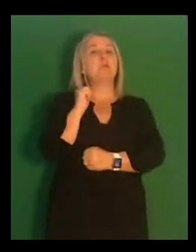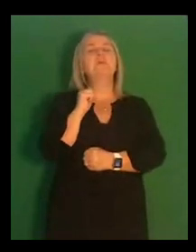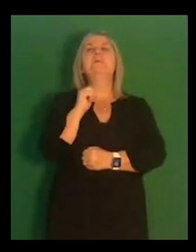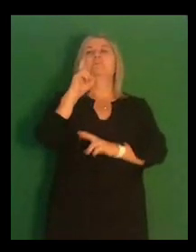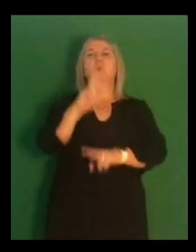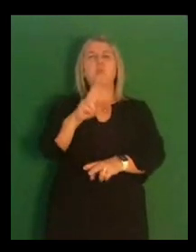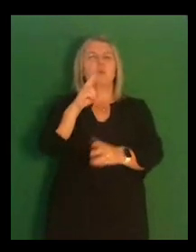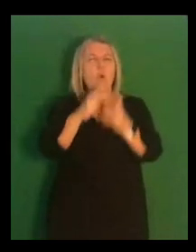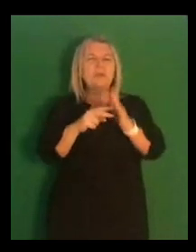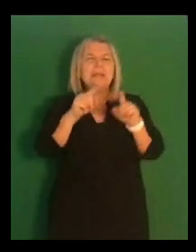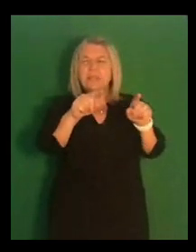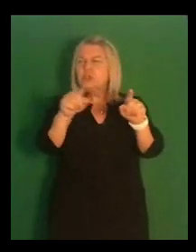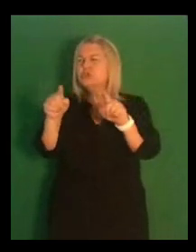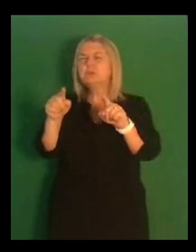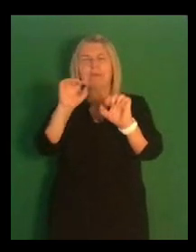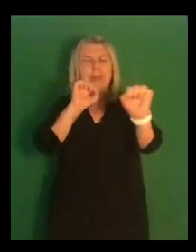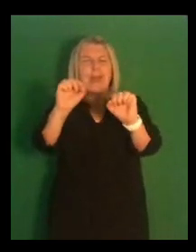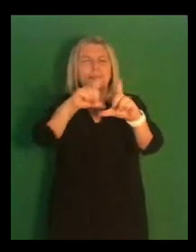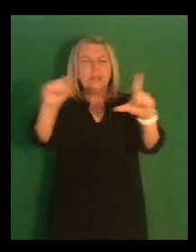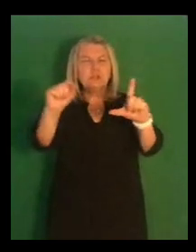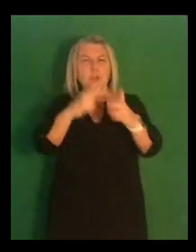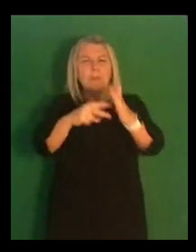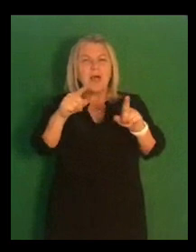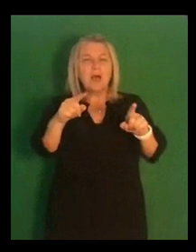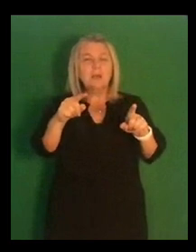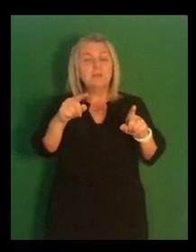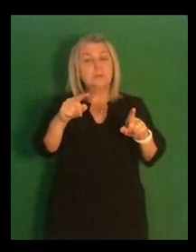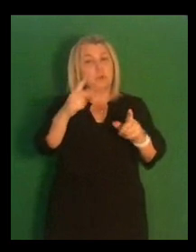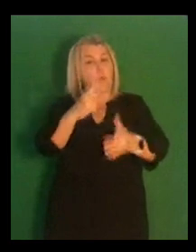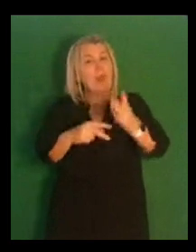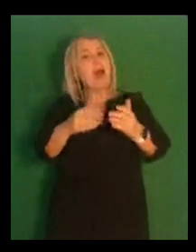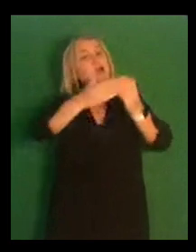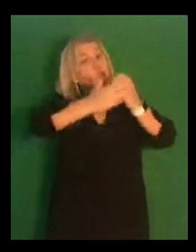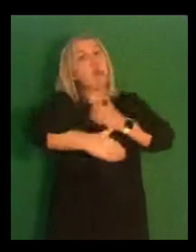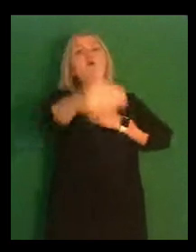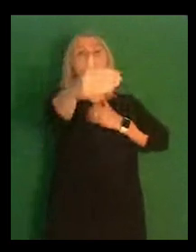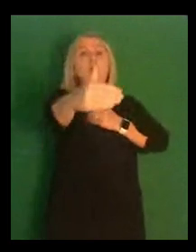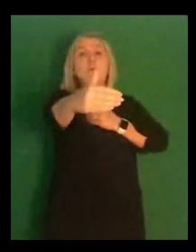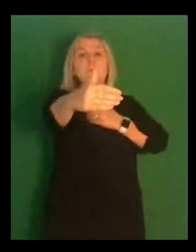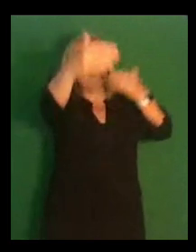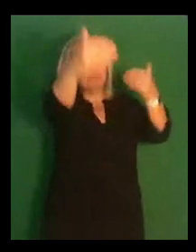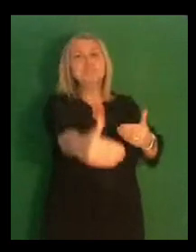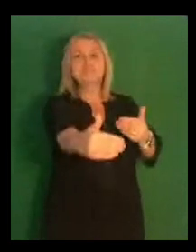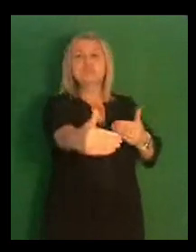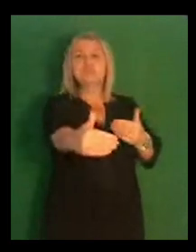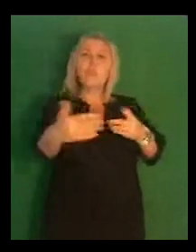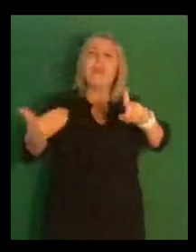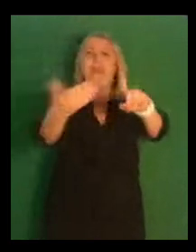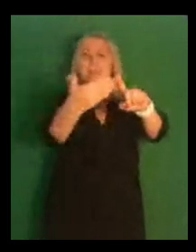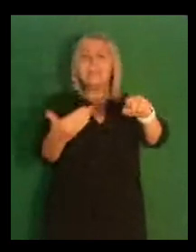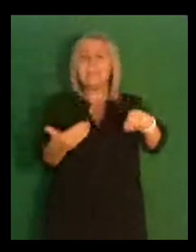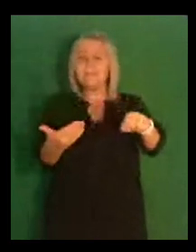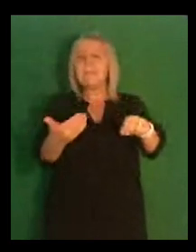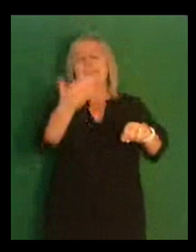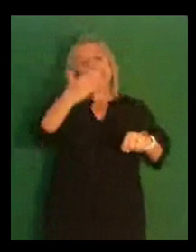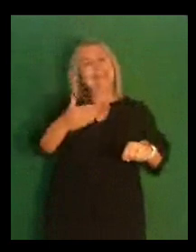people were setting out to do over like a really long period of time. In lots of cases, people have seemingly turbocharged that and